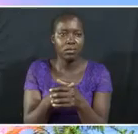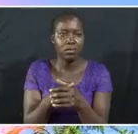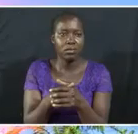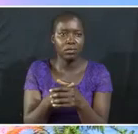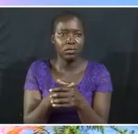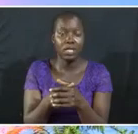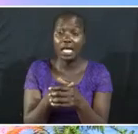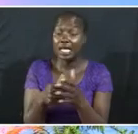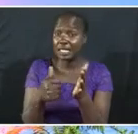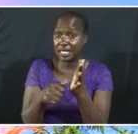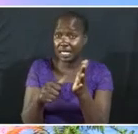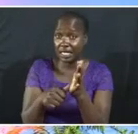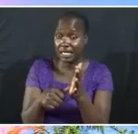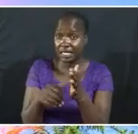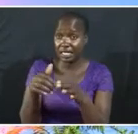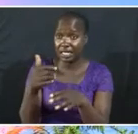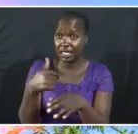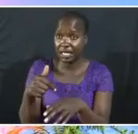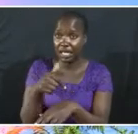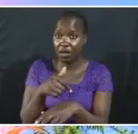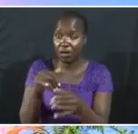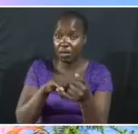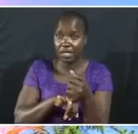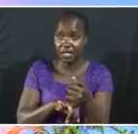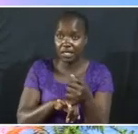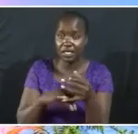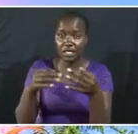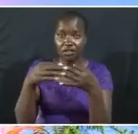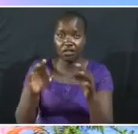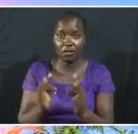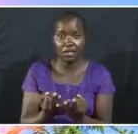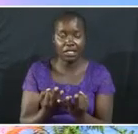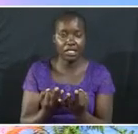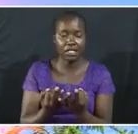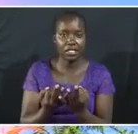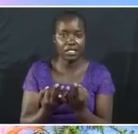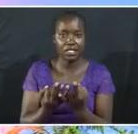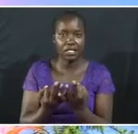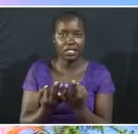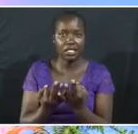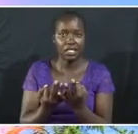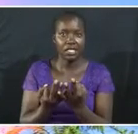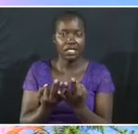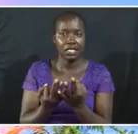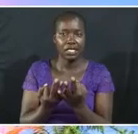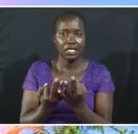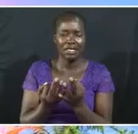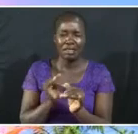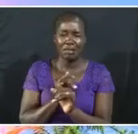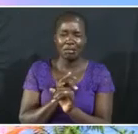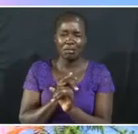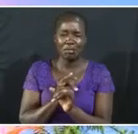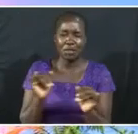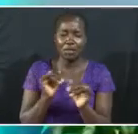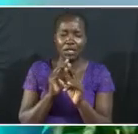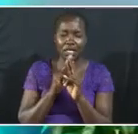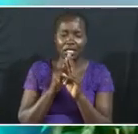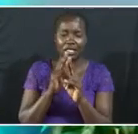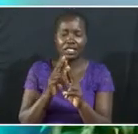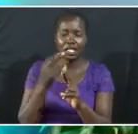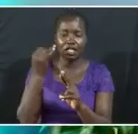The crisis in our marriages and families is purely a result